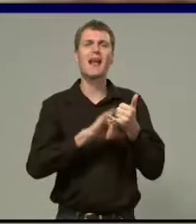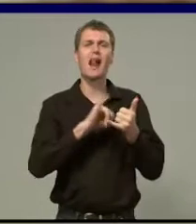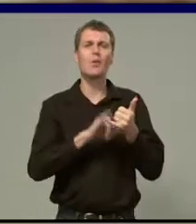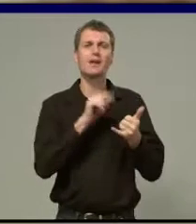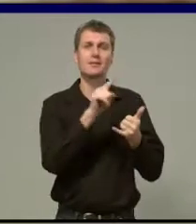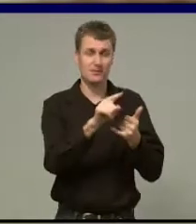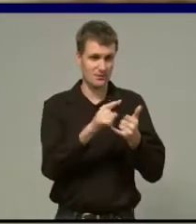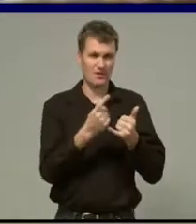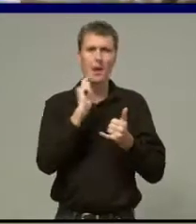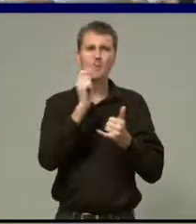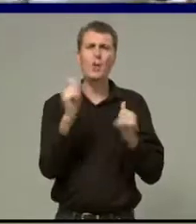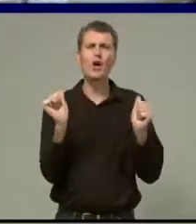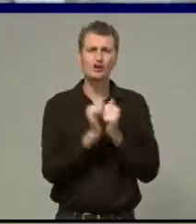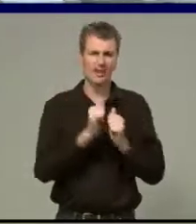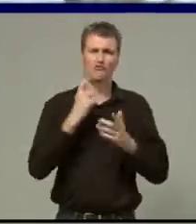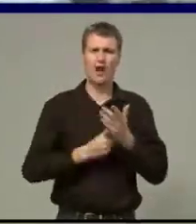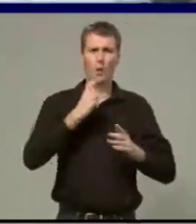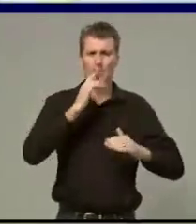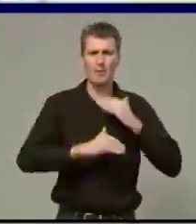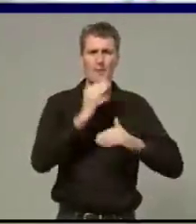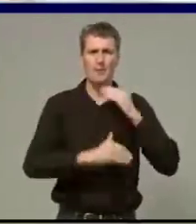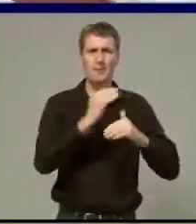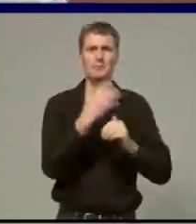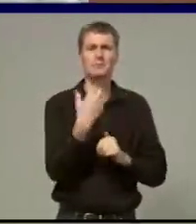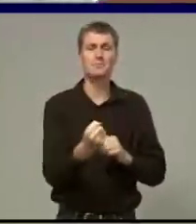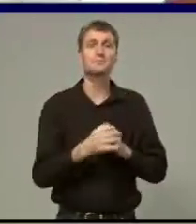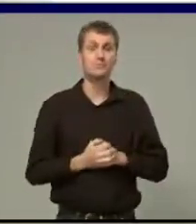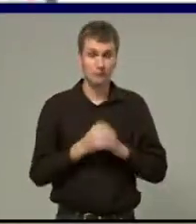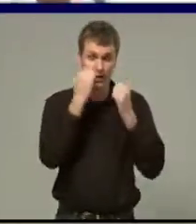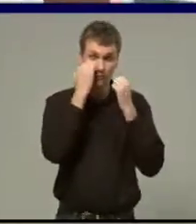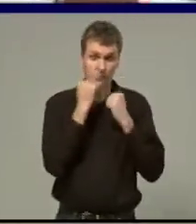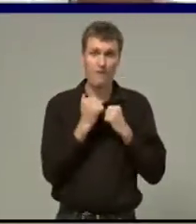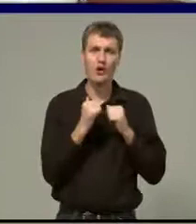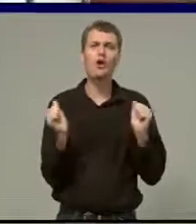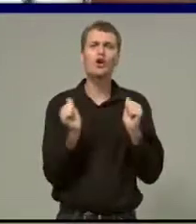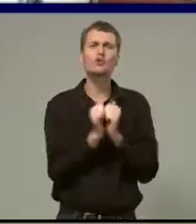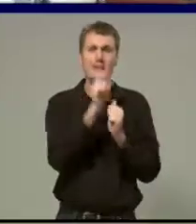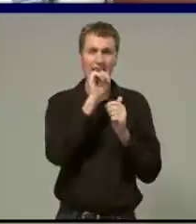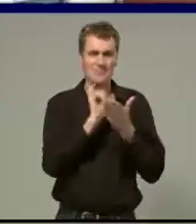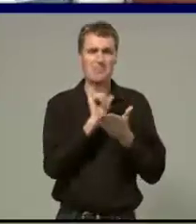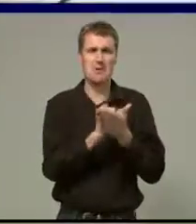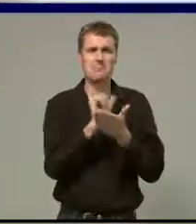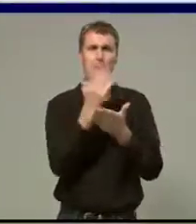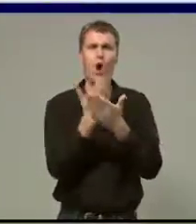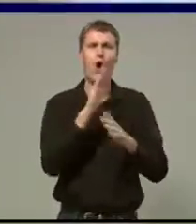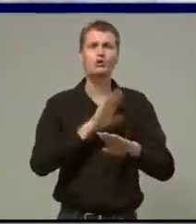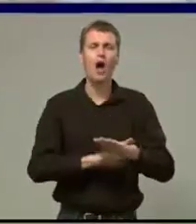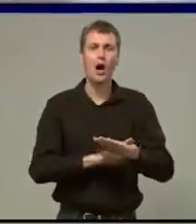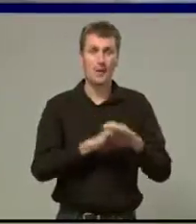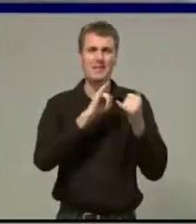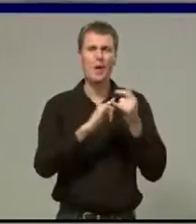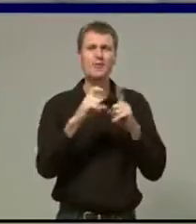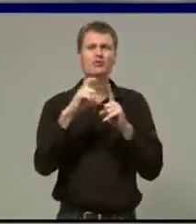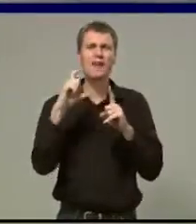consents in record time. Proving consents can be processed on time, the Selwyn District Council has moved online to